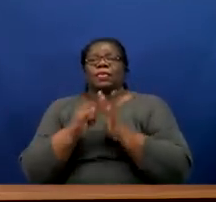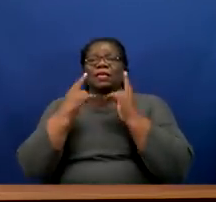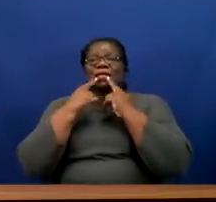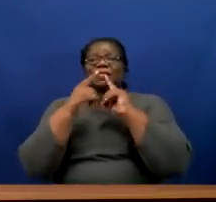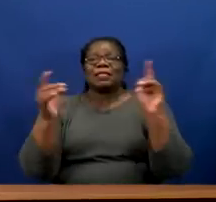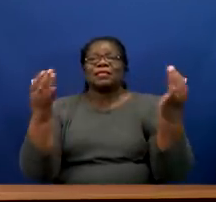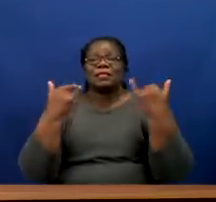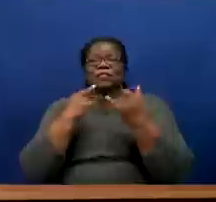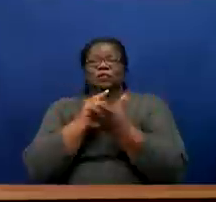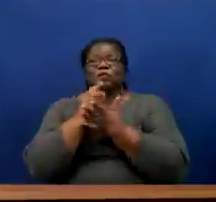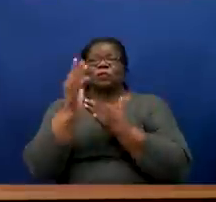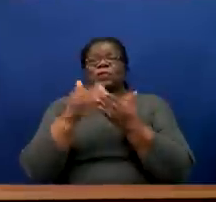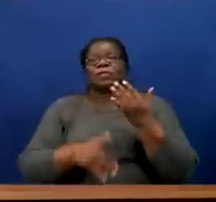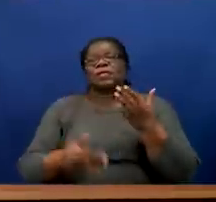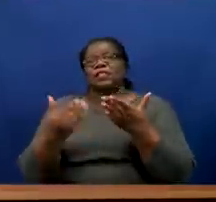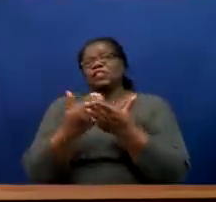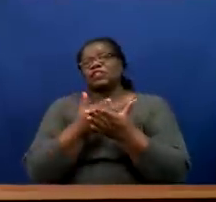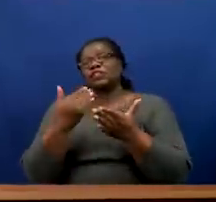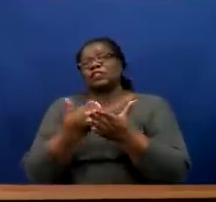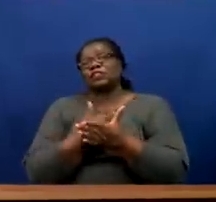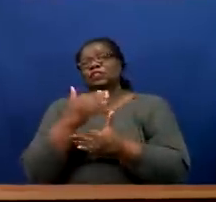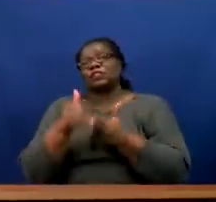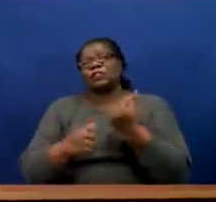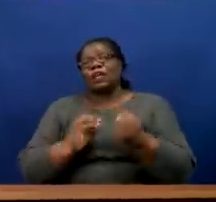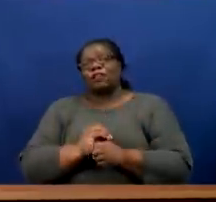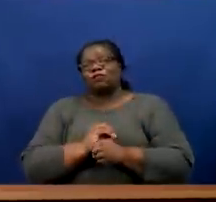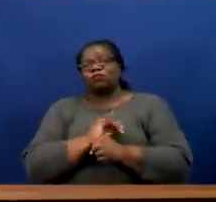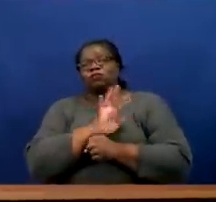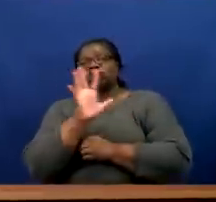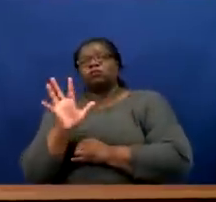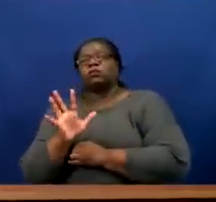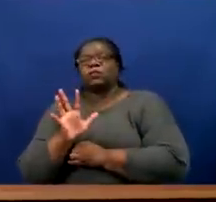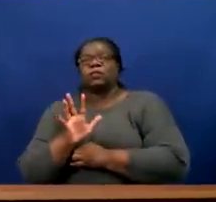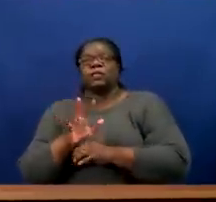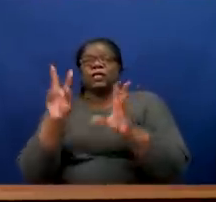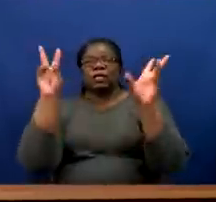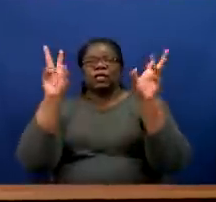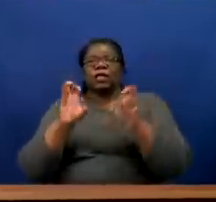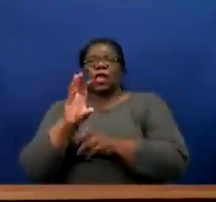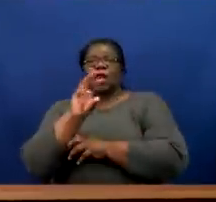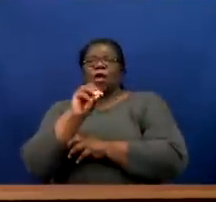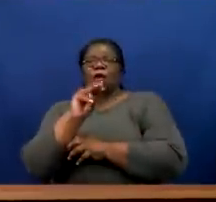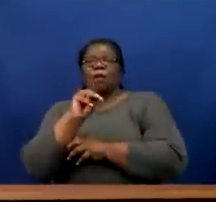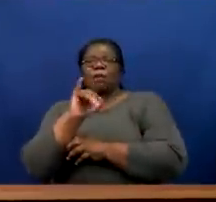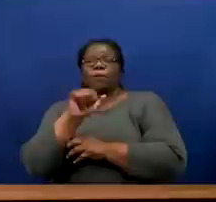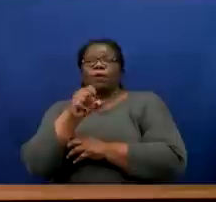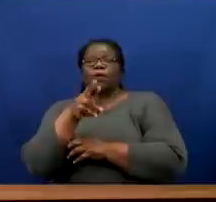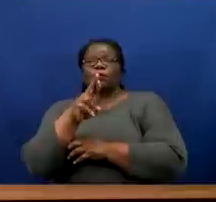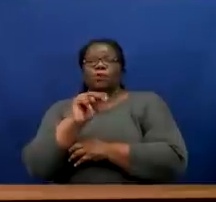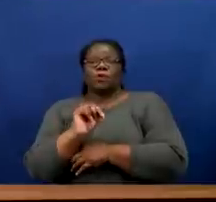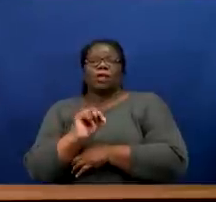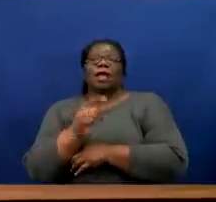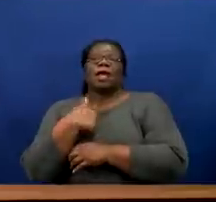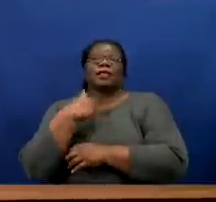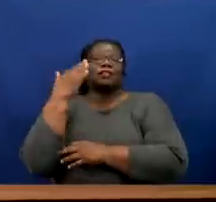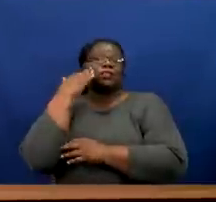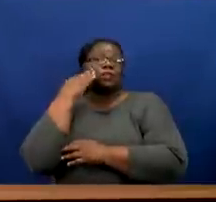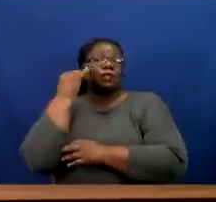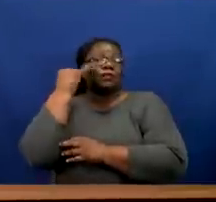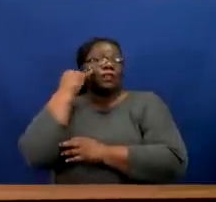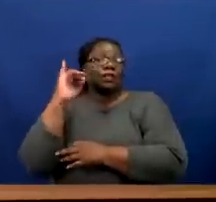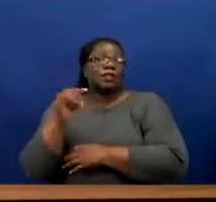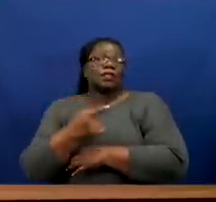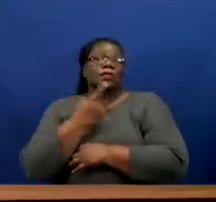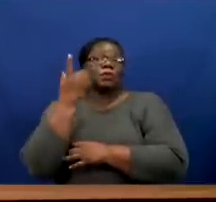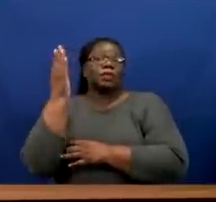this weekend that there's a new variant to this virus. It's called Omicron. But I need to find out if there's anybody who knows